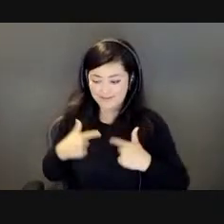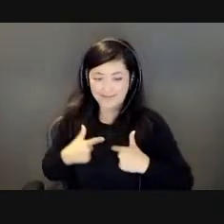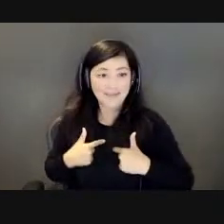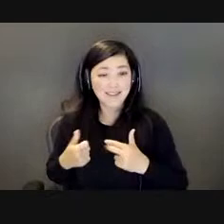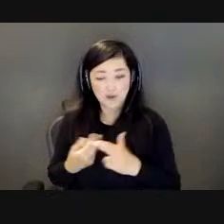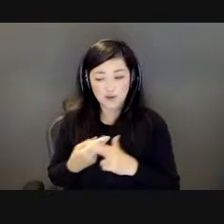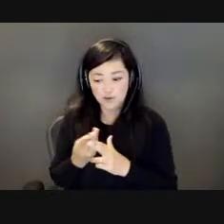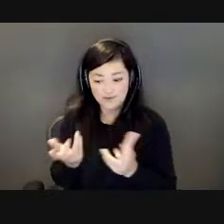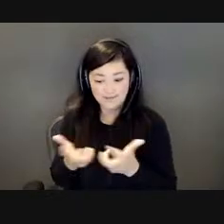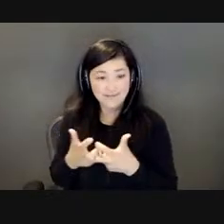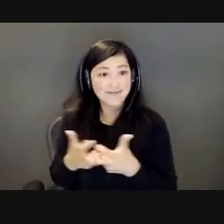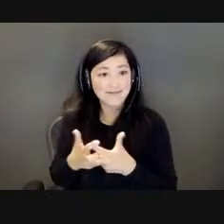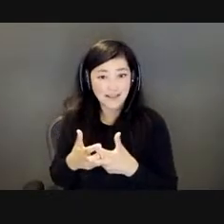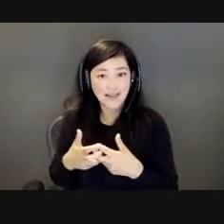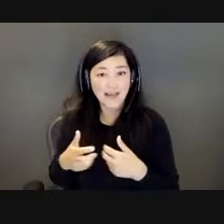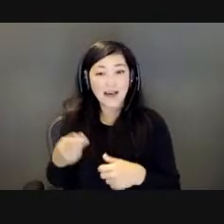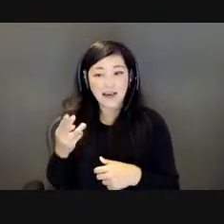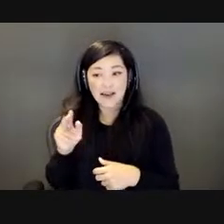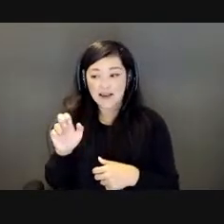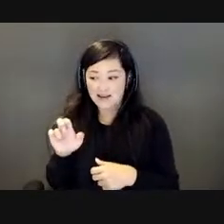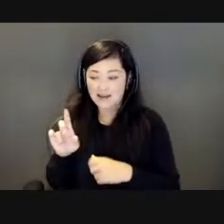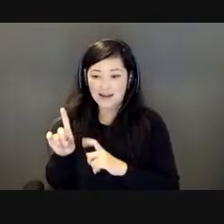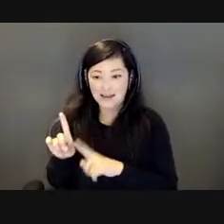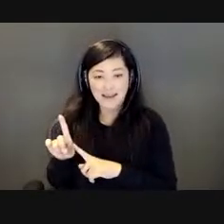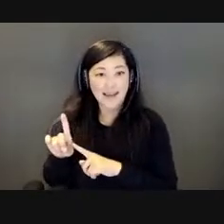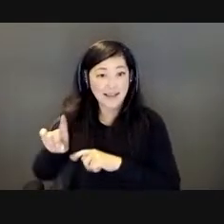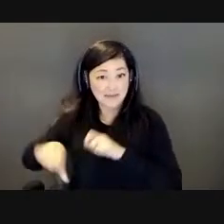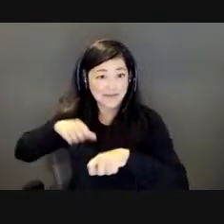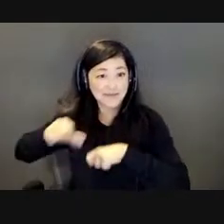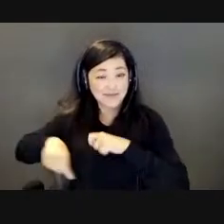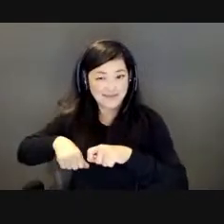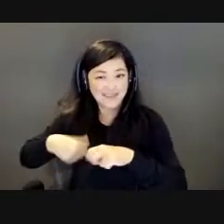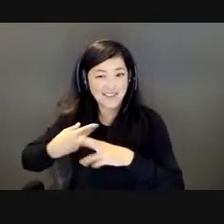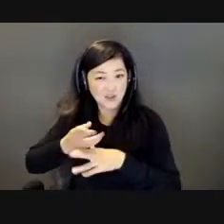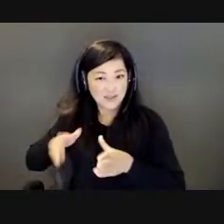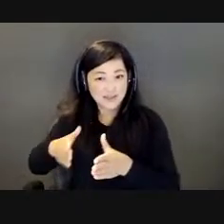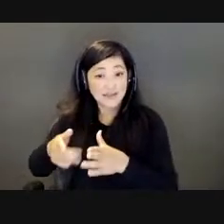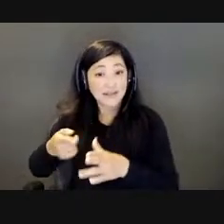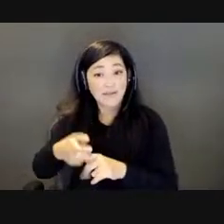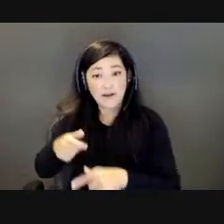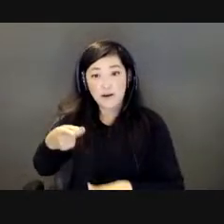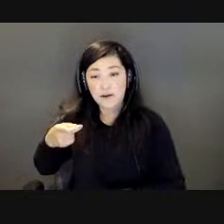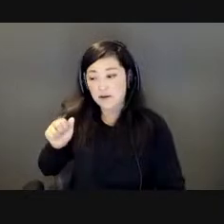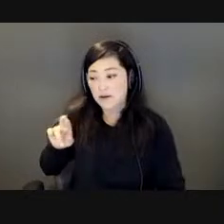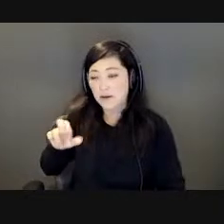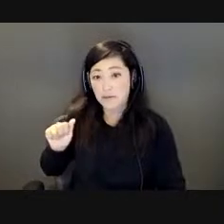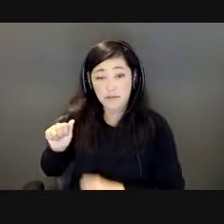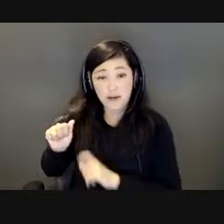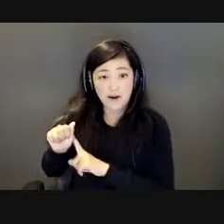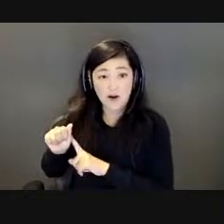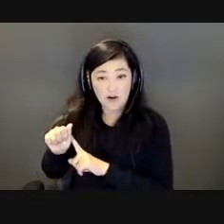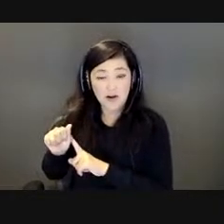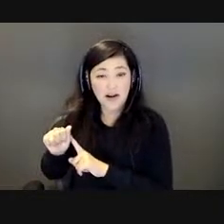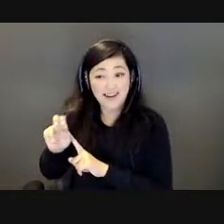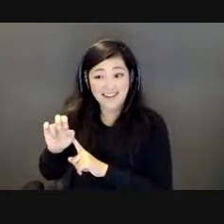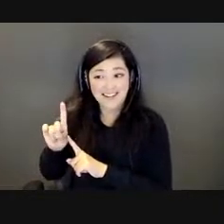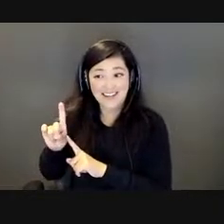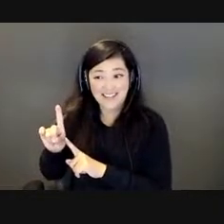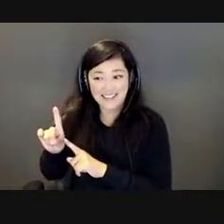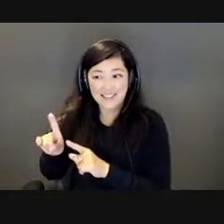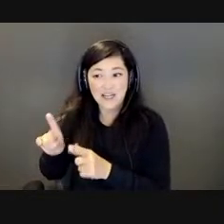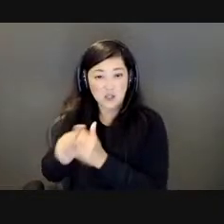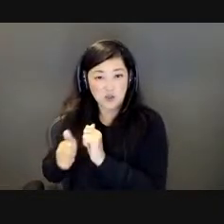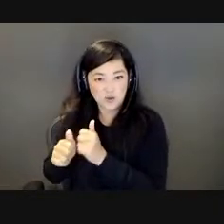adapted hand cycles on the trail from our Para-MB Sport and Recreation Equipment Loan Service. And Ryan, who coordinates